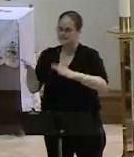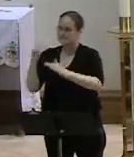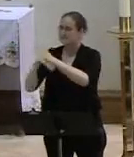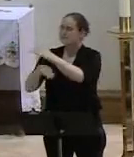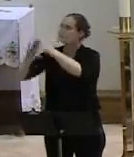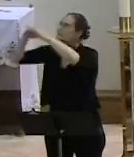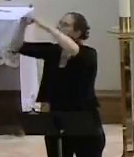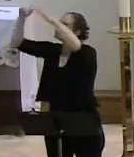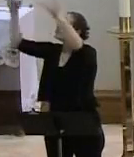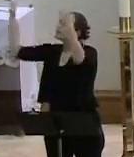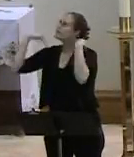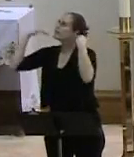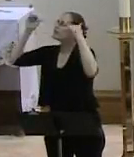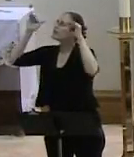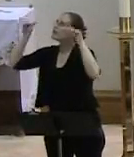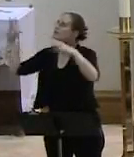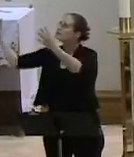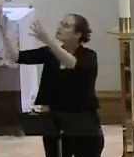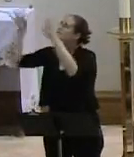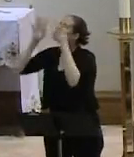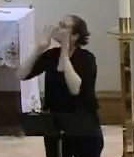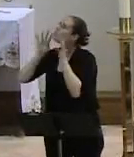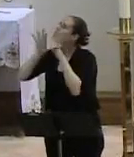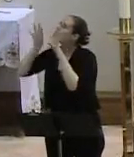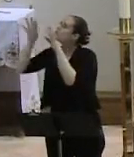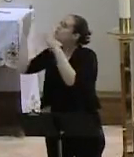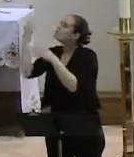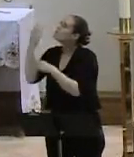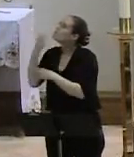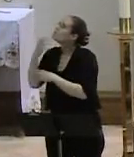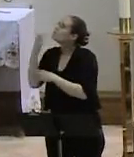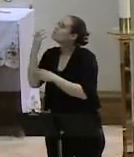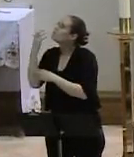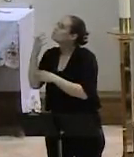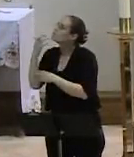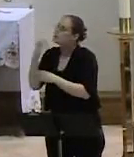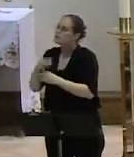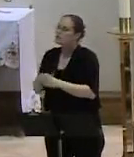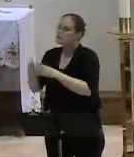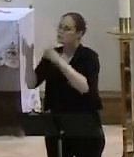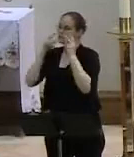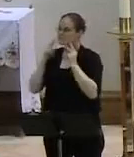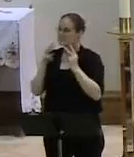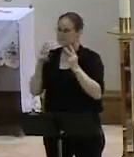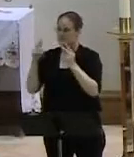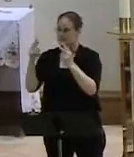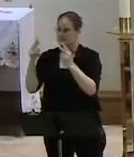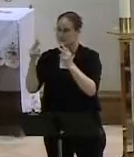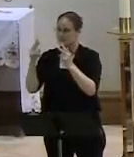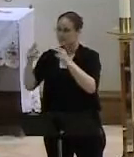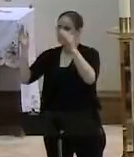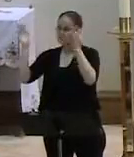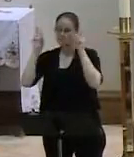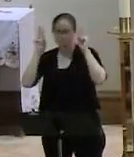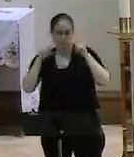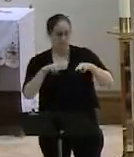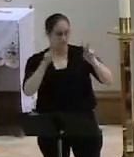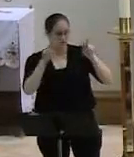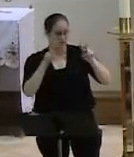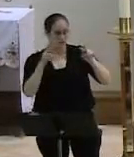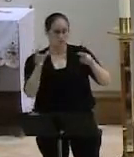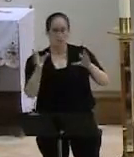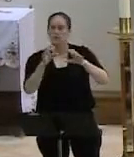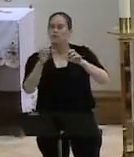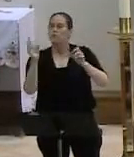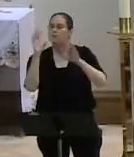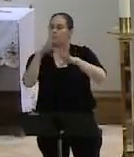the angels gaze in wonder. Mediator between God and man, judge of the world and the Lord of